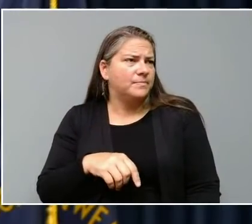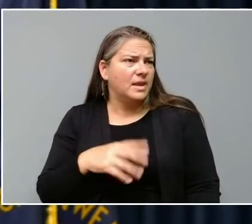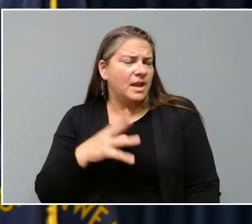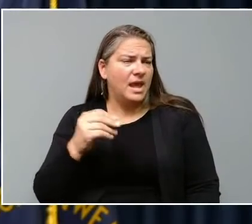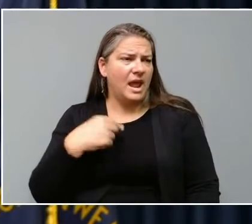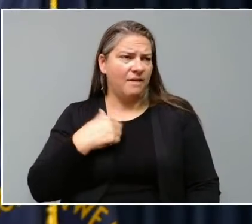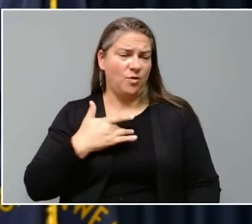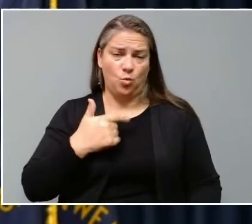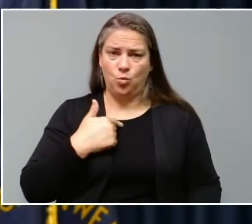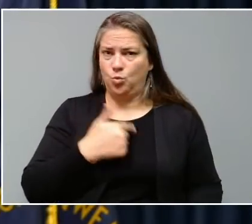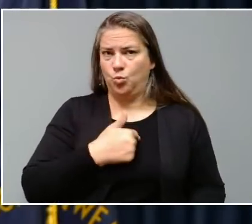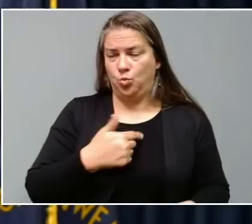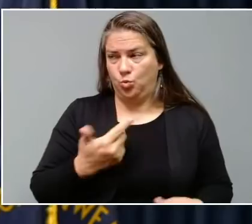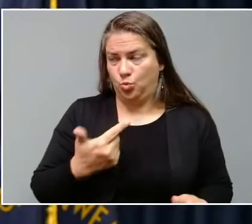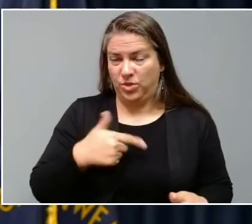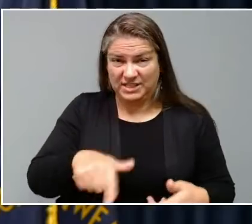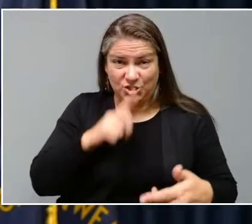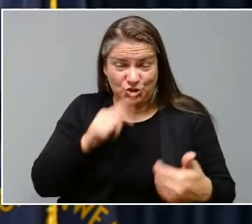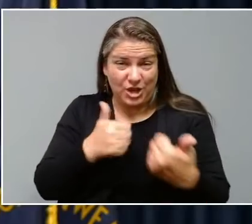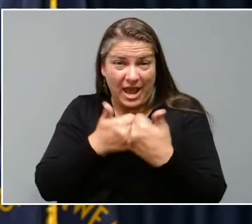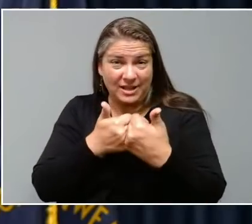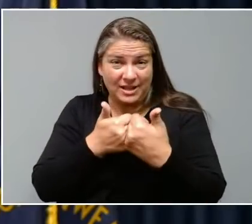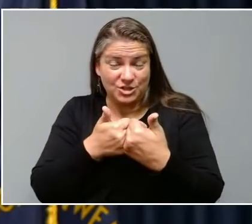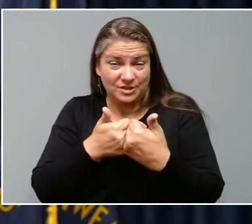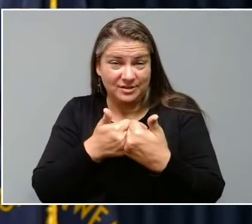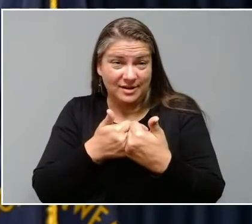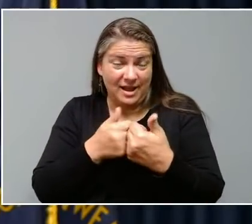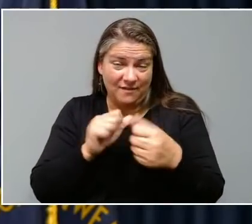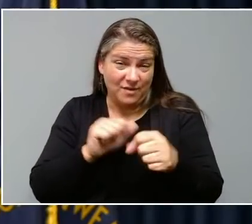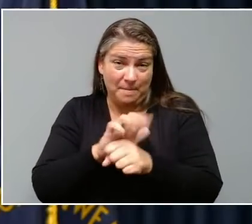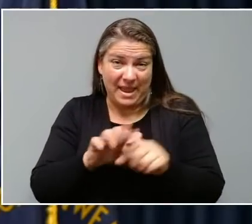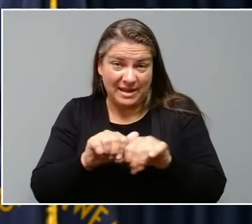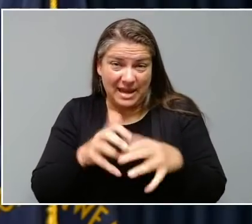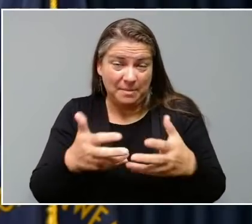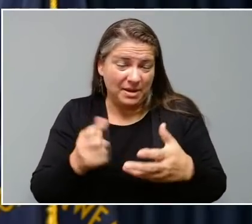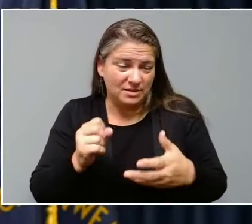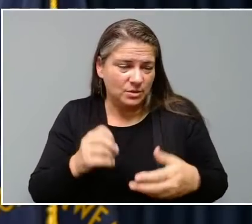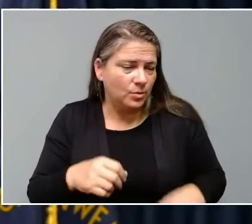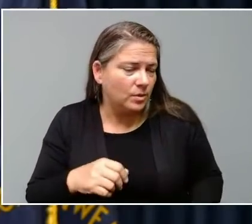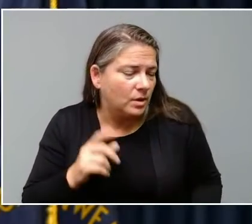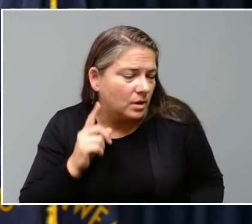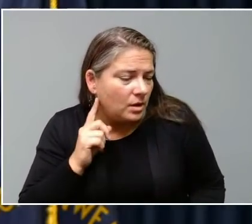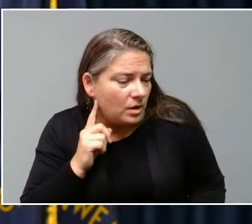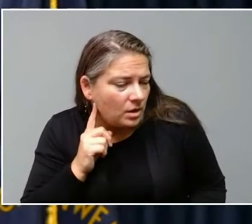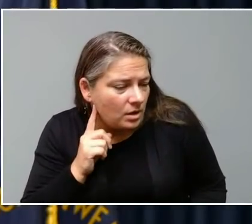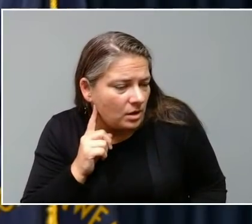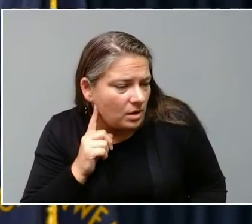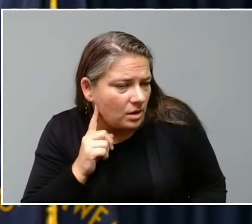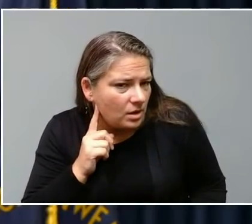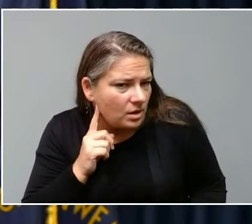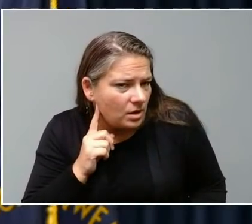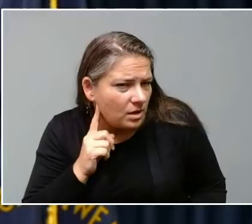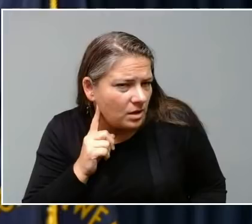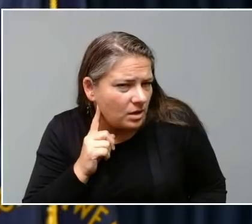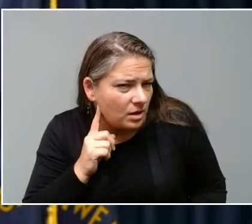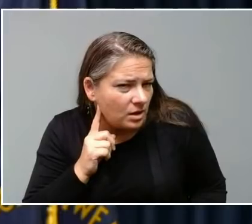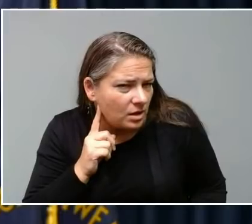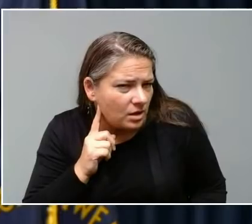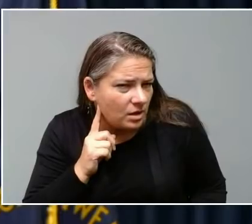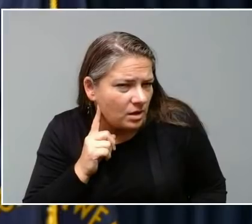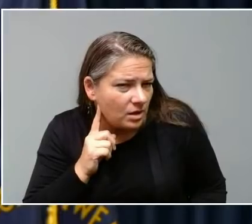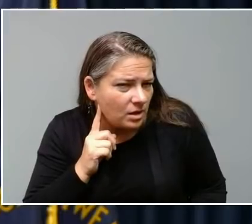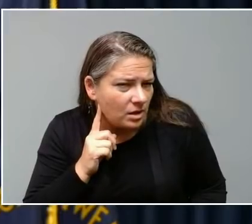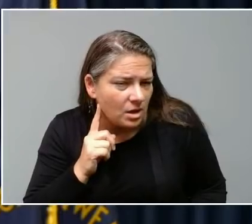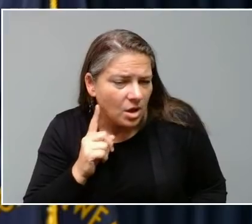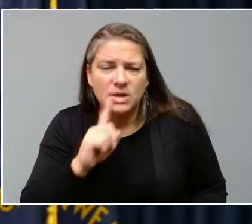pandemic. This is a challenge, but we'll figure it out. Quick follow-up too. With the, was it 75 million with the tech schools?